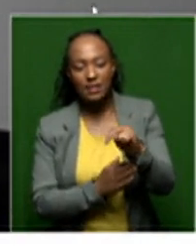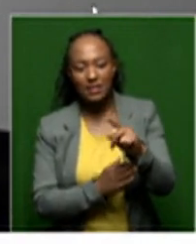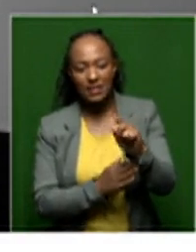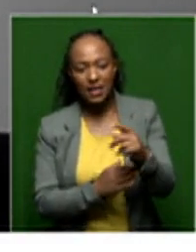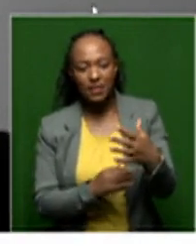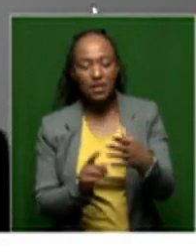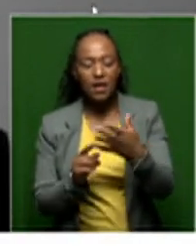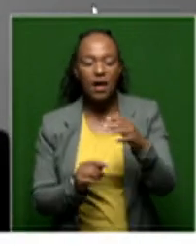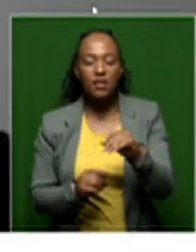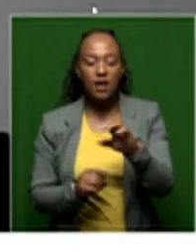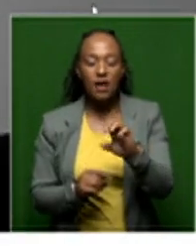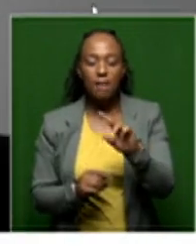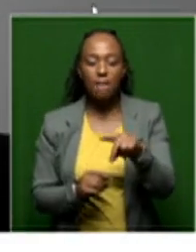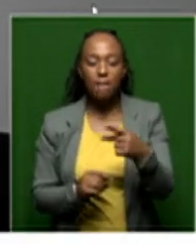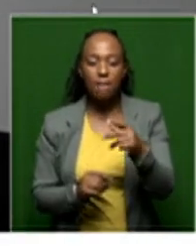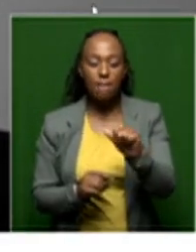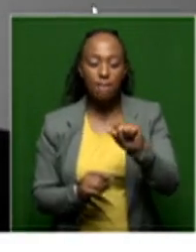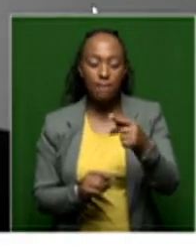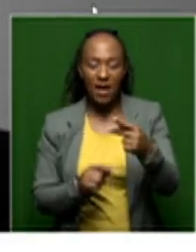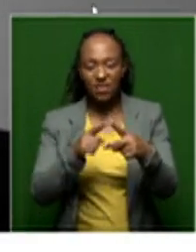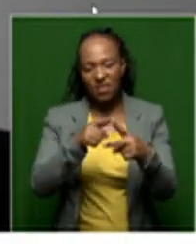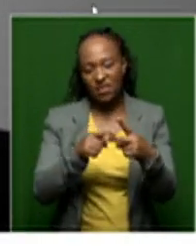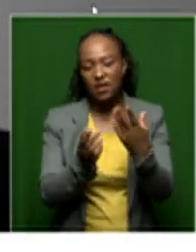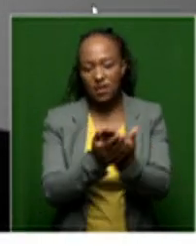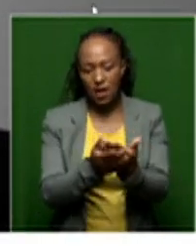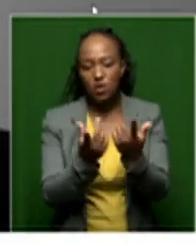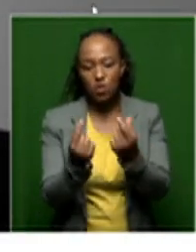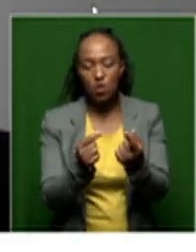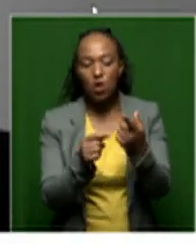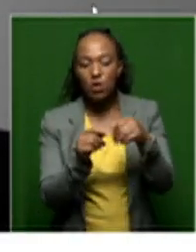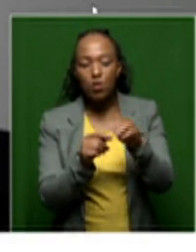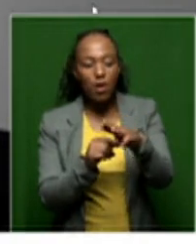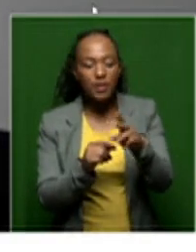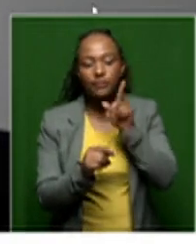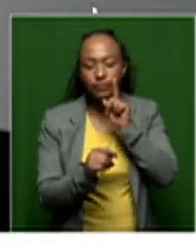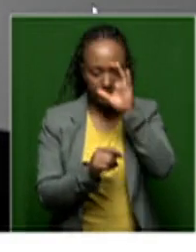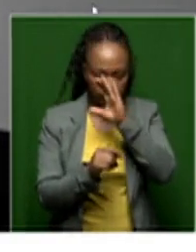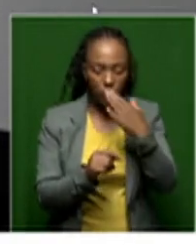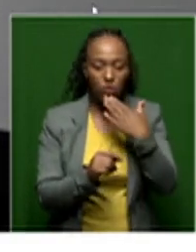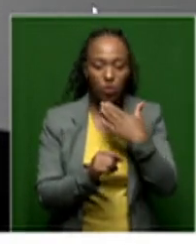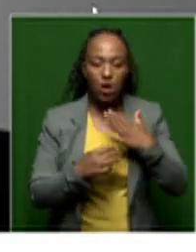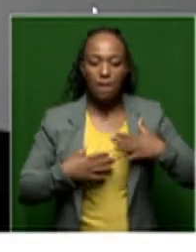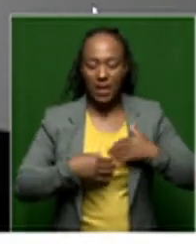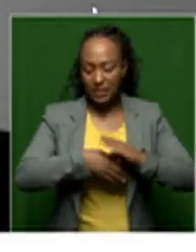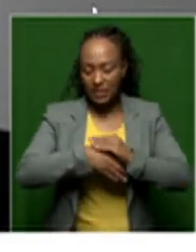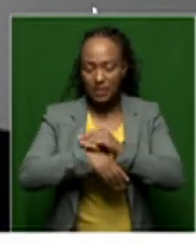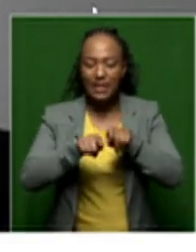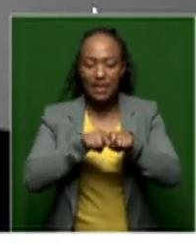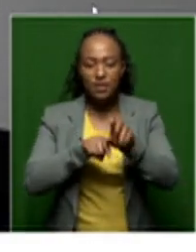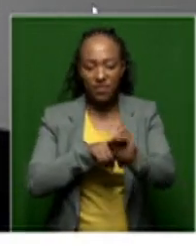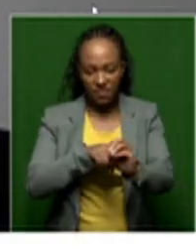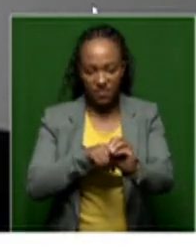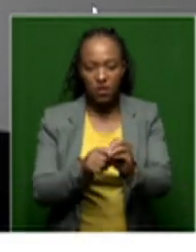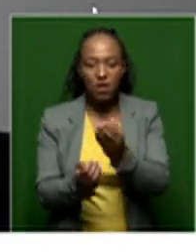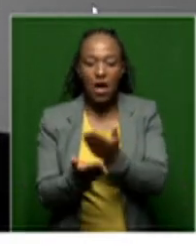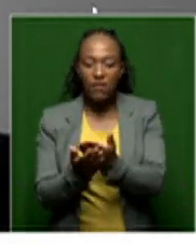are certain organizations that also have tests available. So if you also go onto the Optify website, there is a breast cancer test available there as well. So there